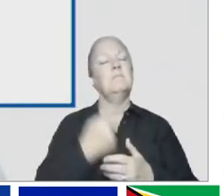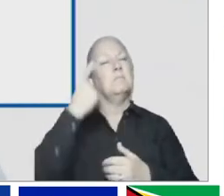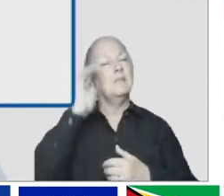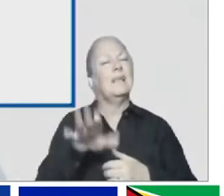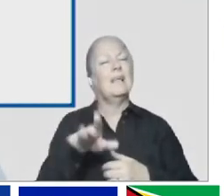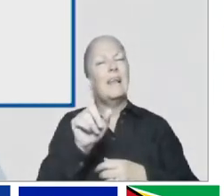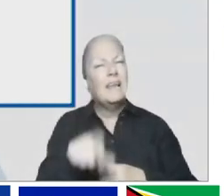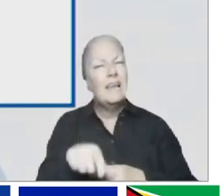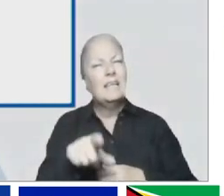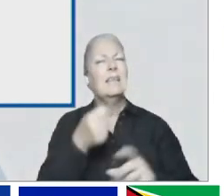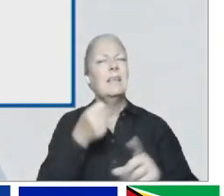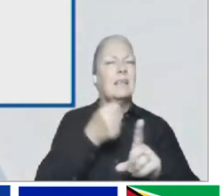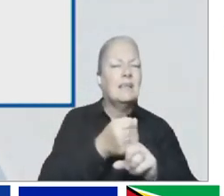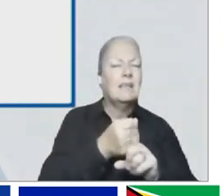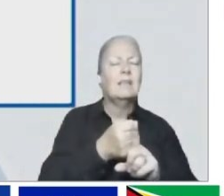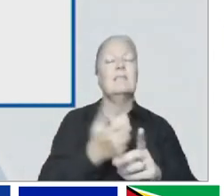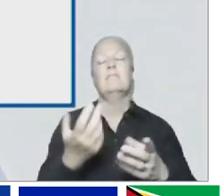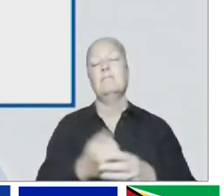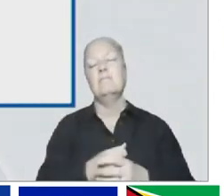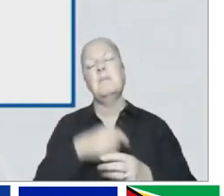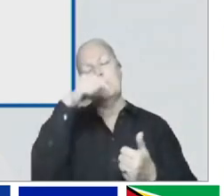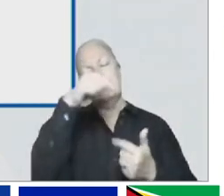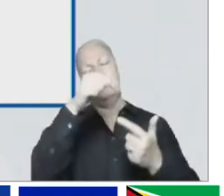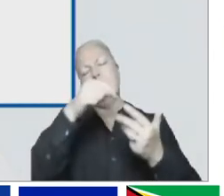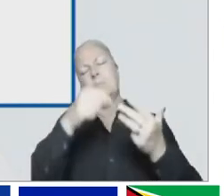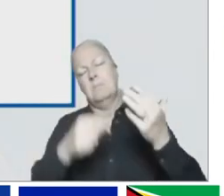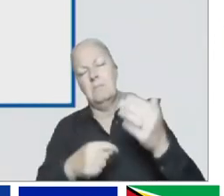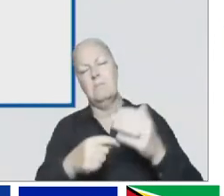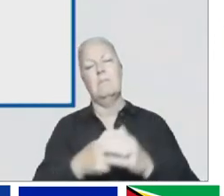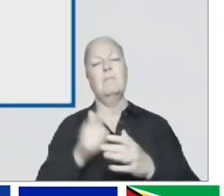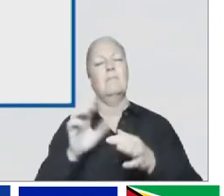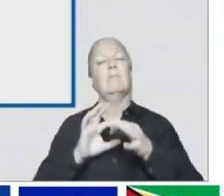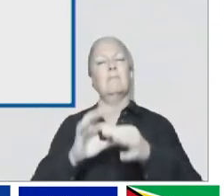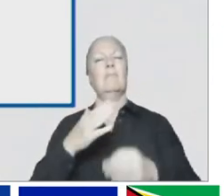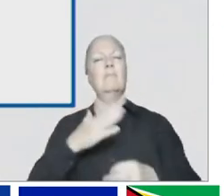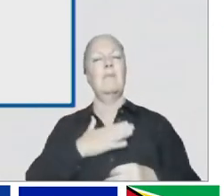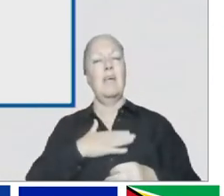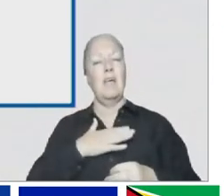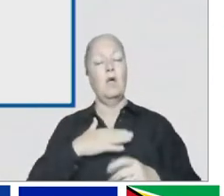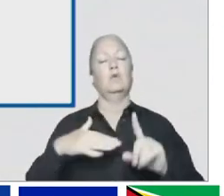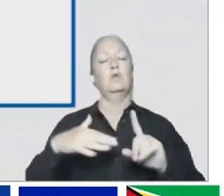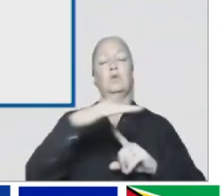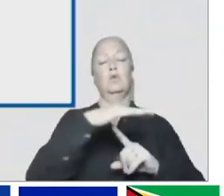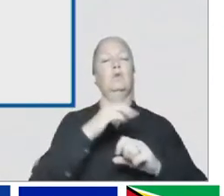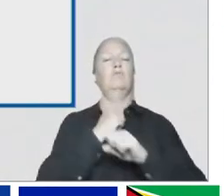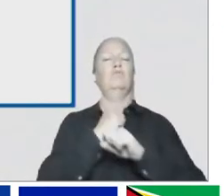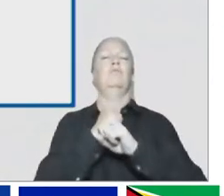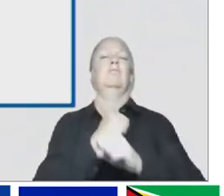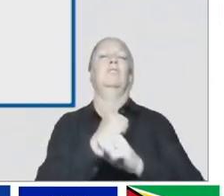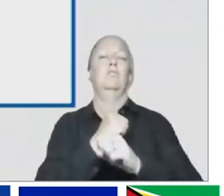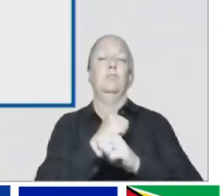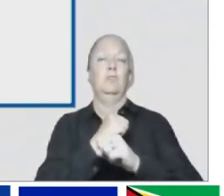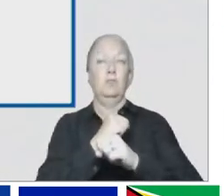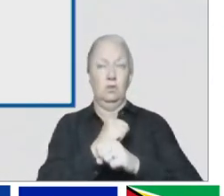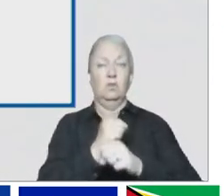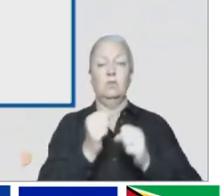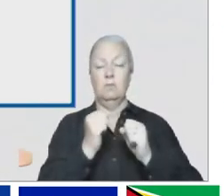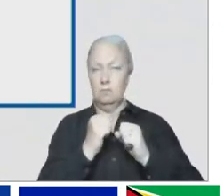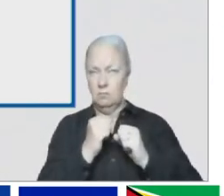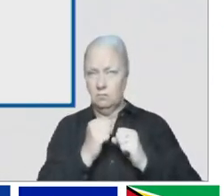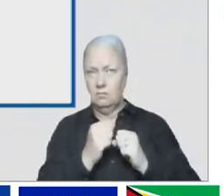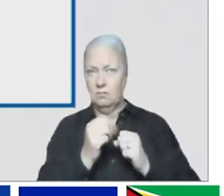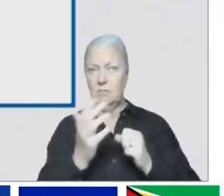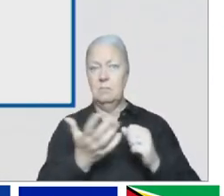was consistent with our social protection strategy, which makes reference to the protection of residents from the worst effects